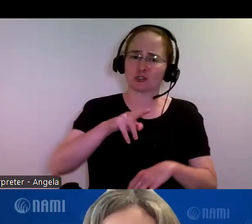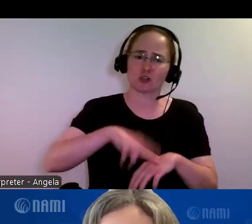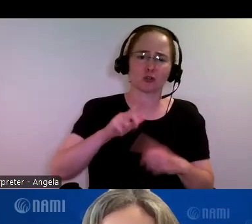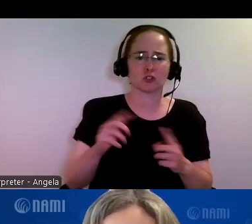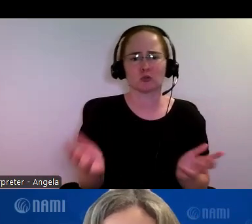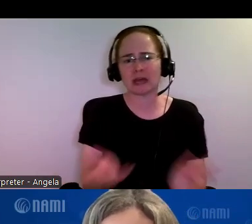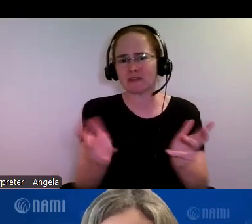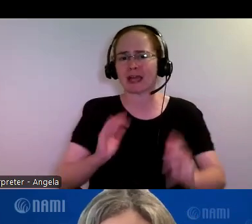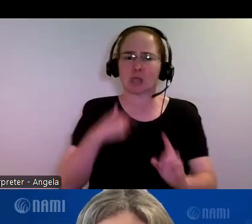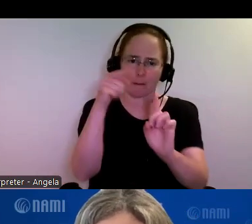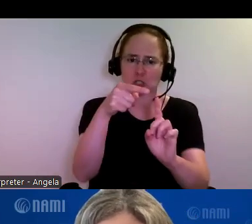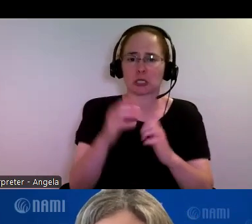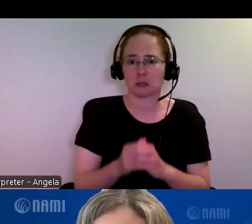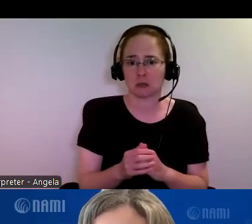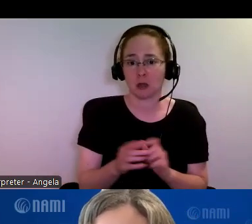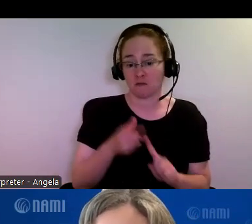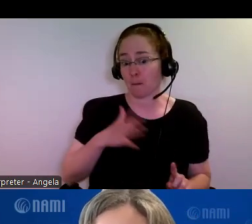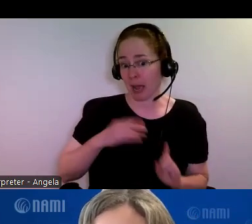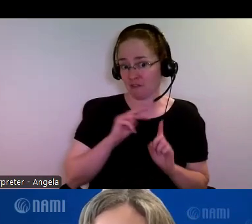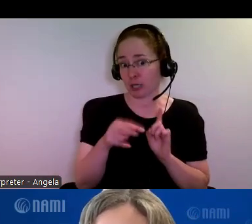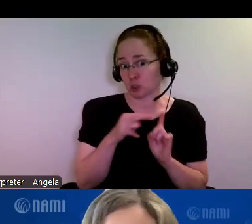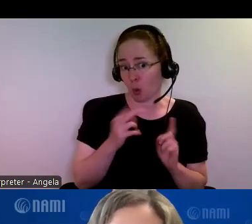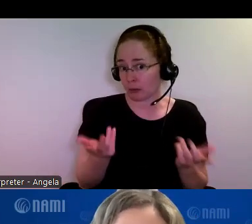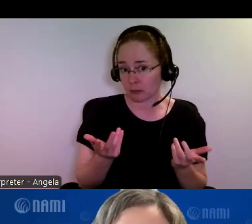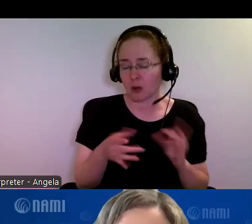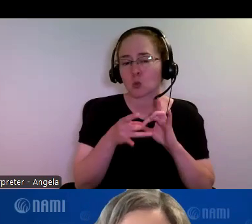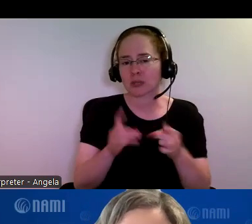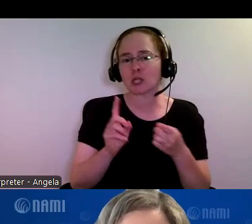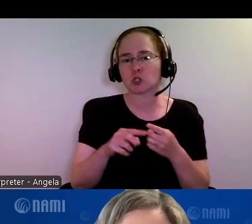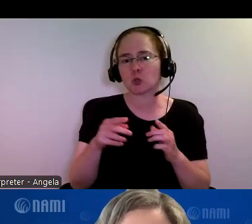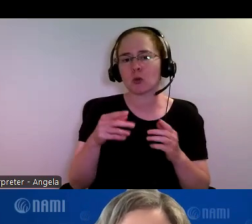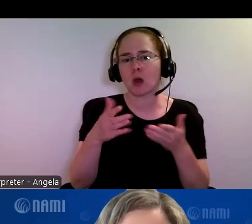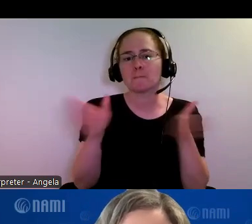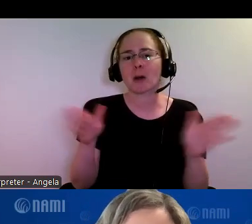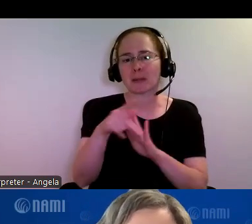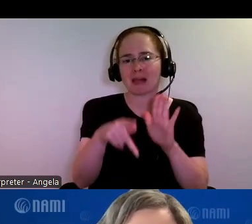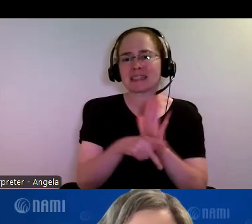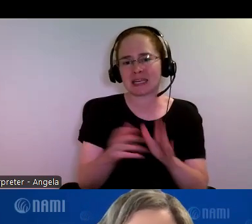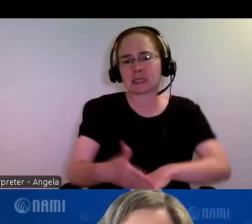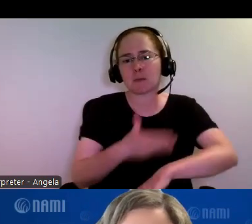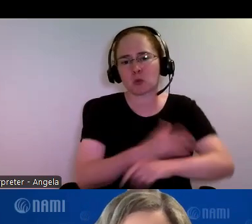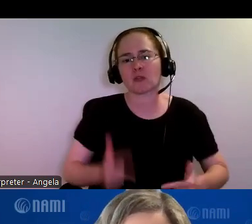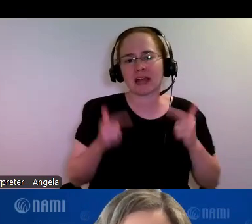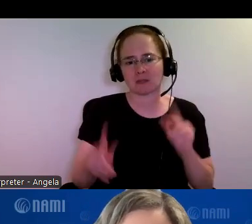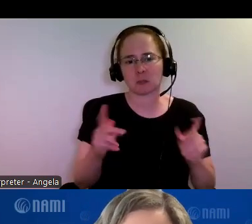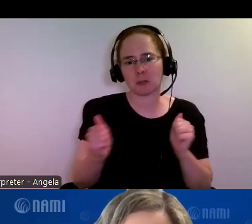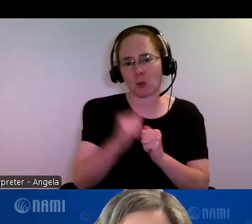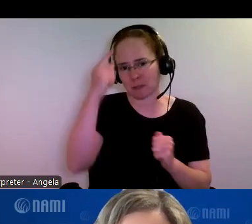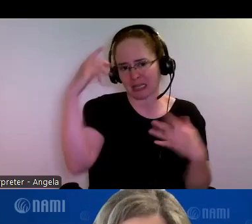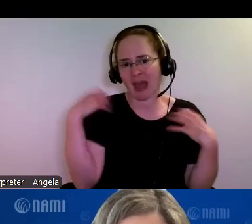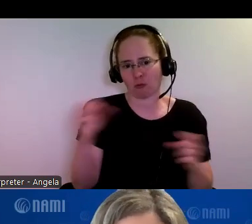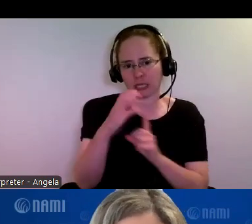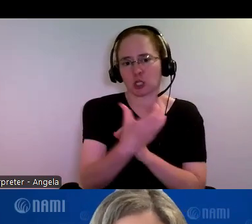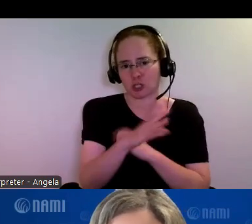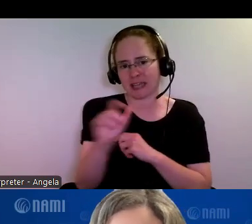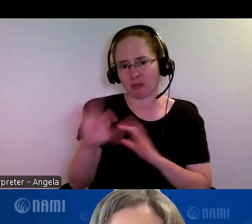our mission, which is, from my vantage point, is related to public policies that improve the lives of people with mental health conditions